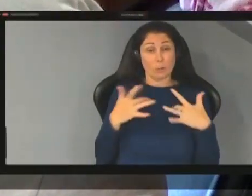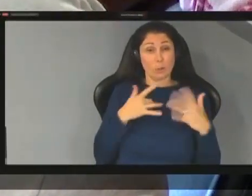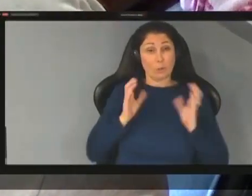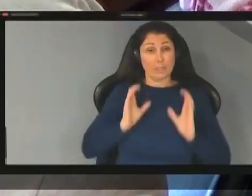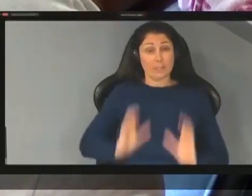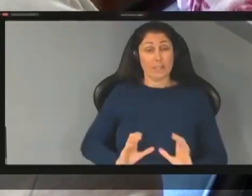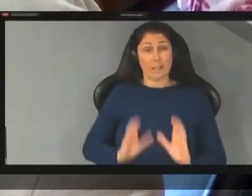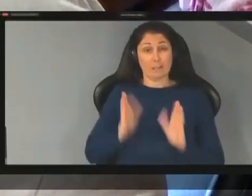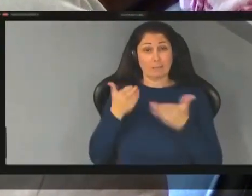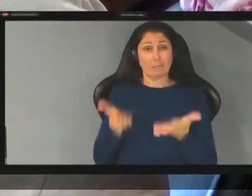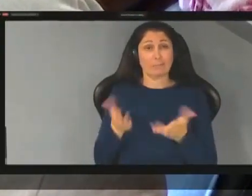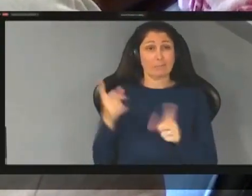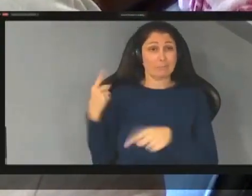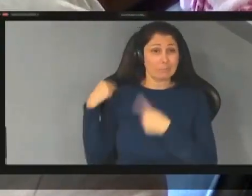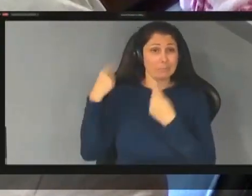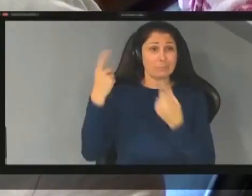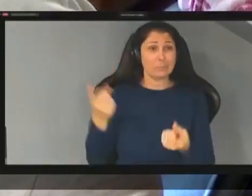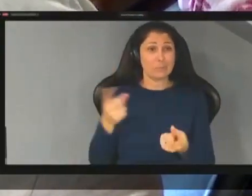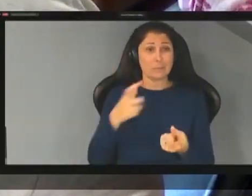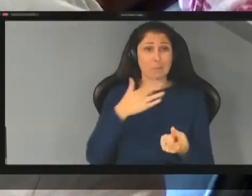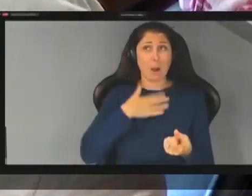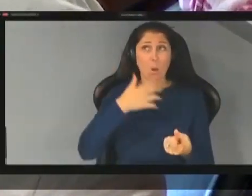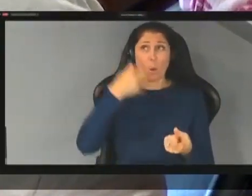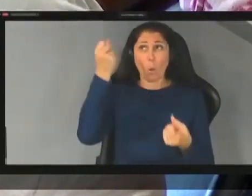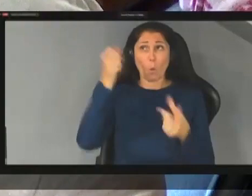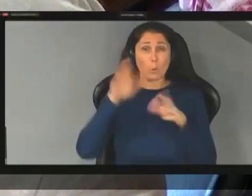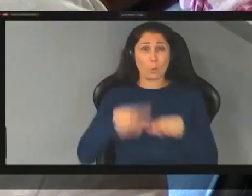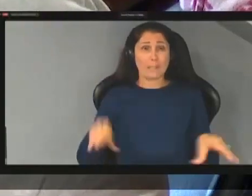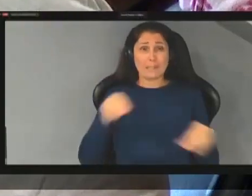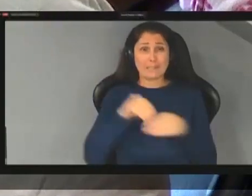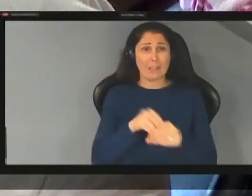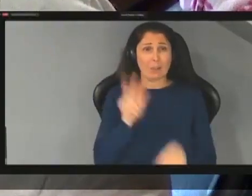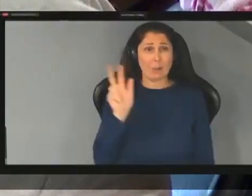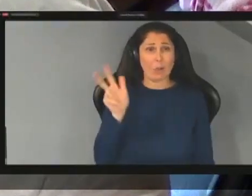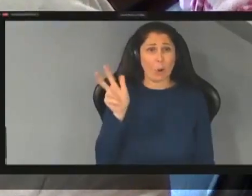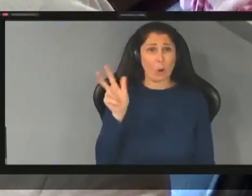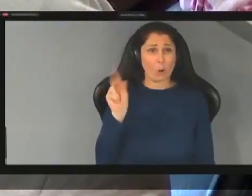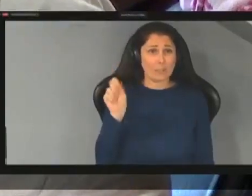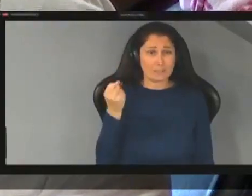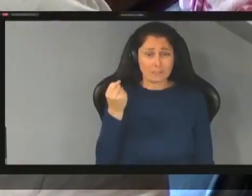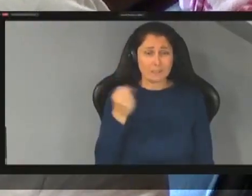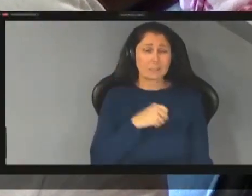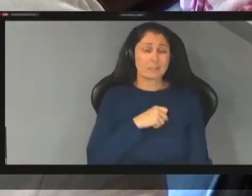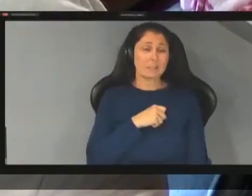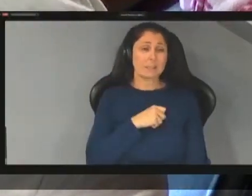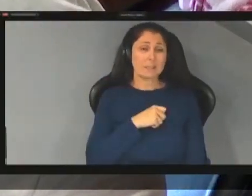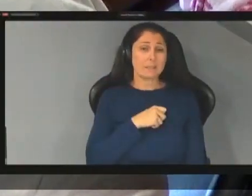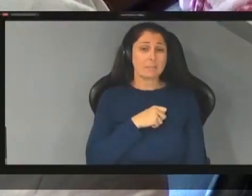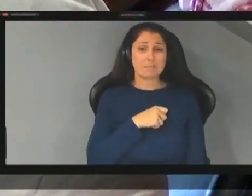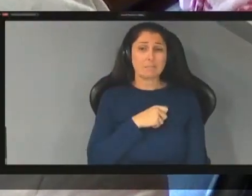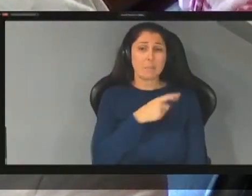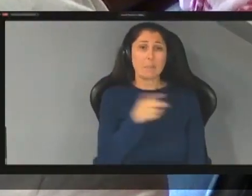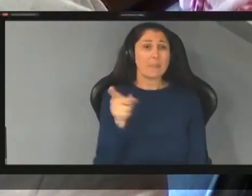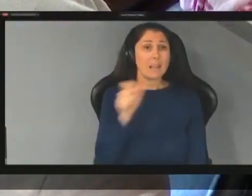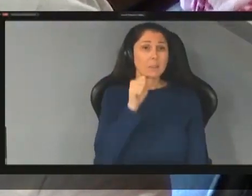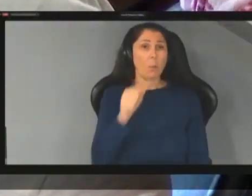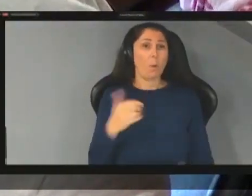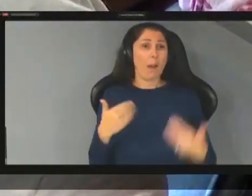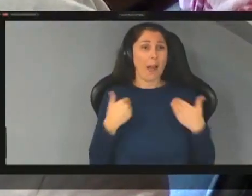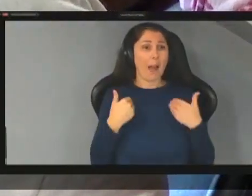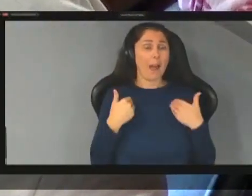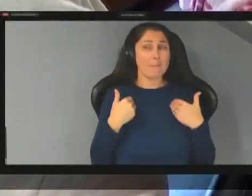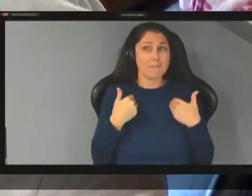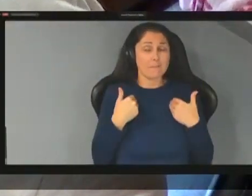gosh, since as old as my older kids are all in their 30s, they don't have